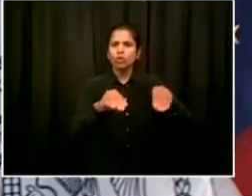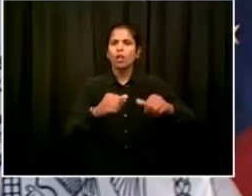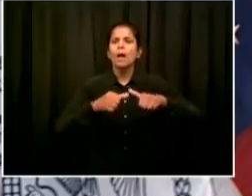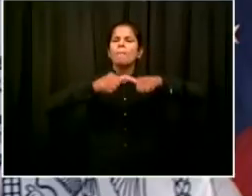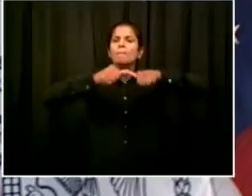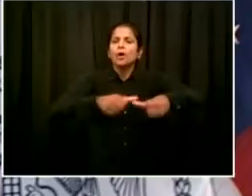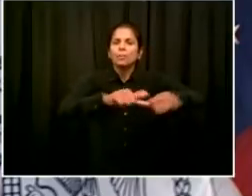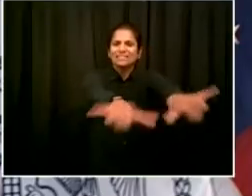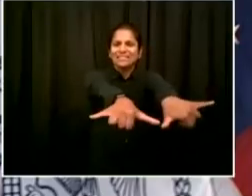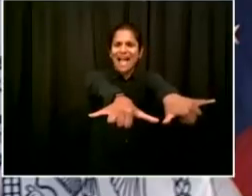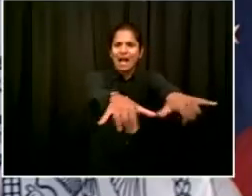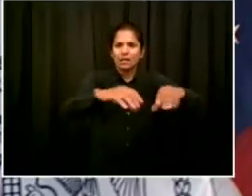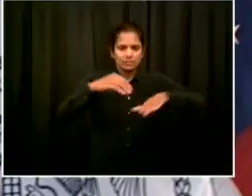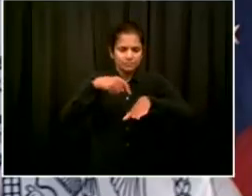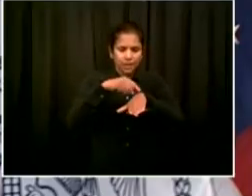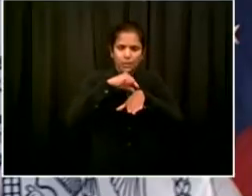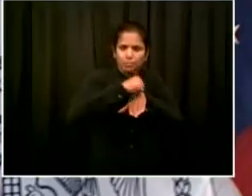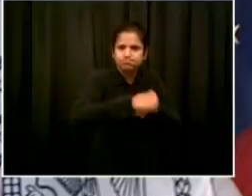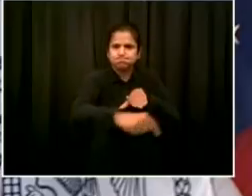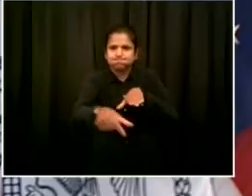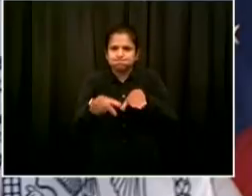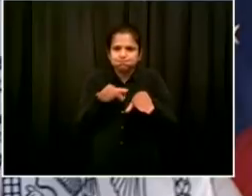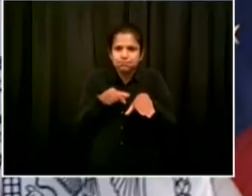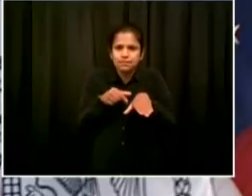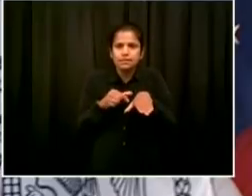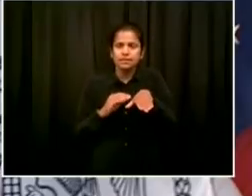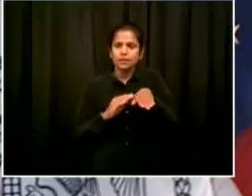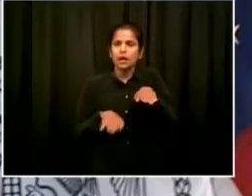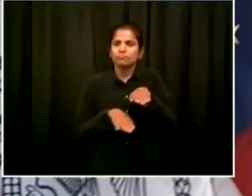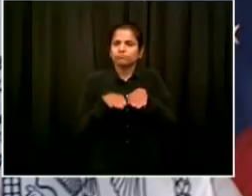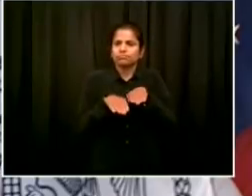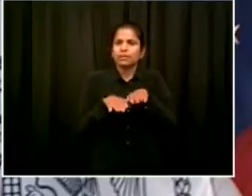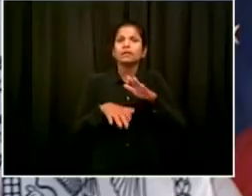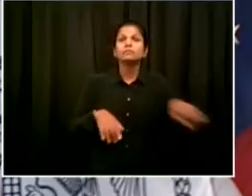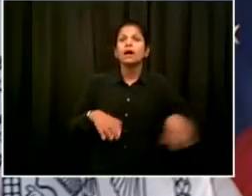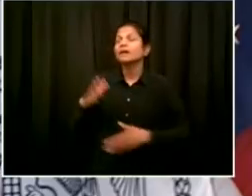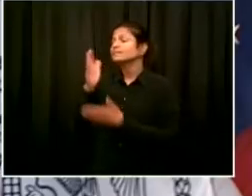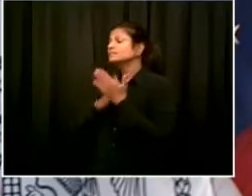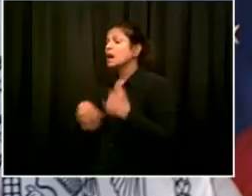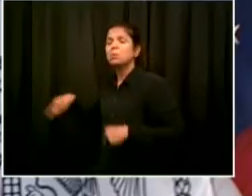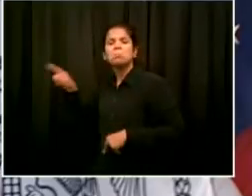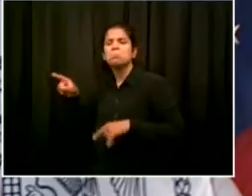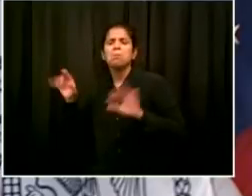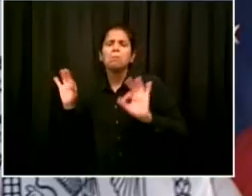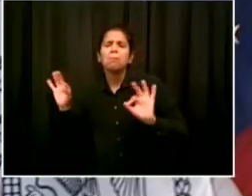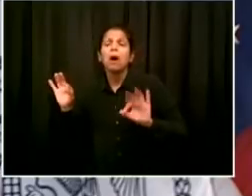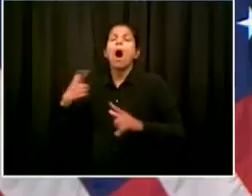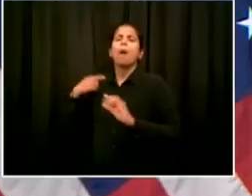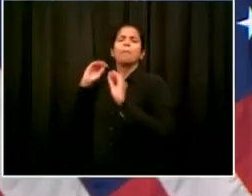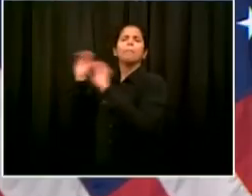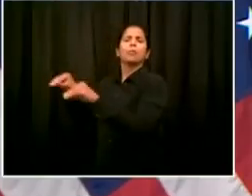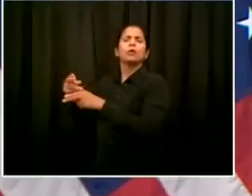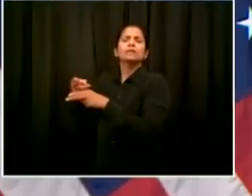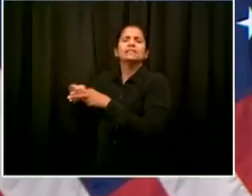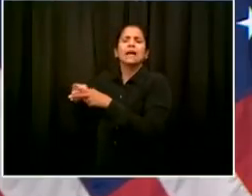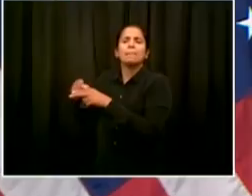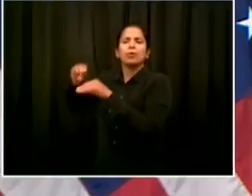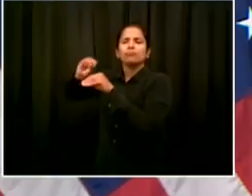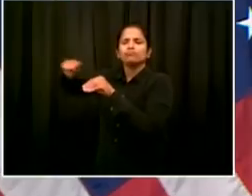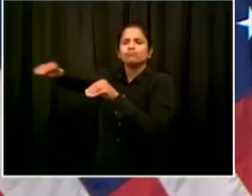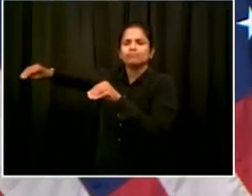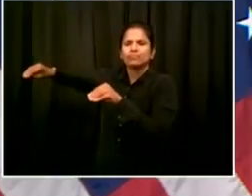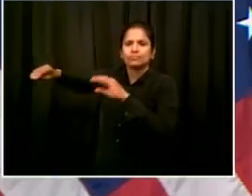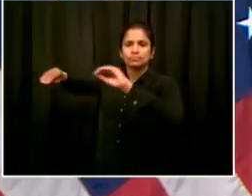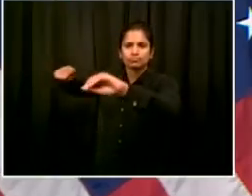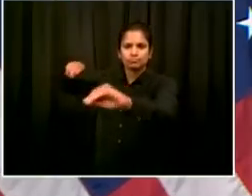sense a danger, but some places are particularly vulnerable. Go ahead, Commissioner. It really does depend on the